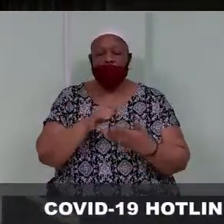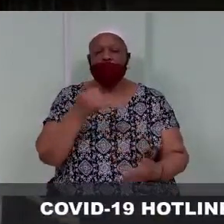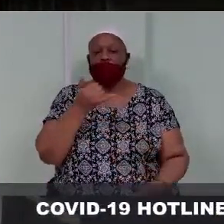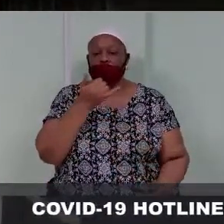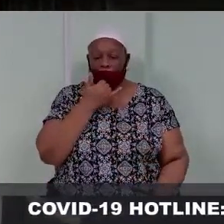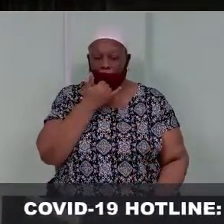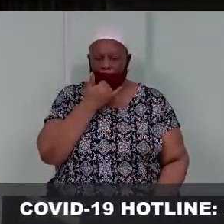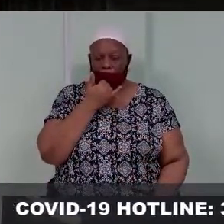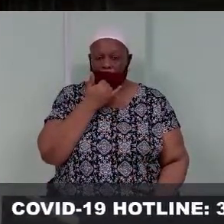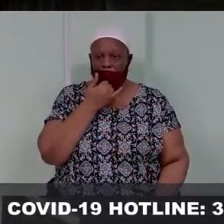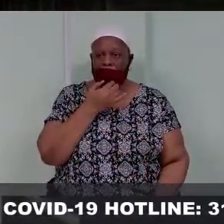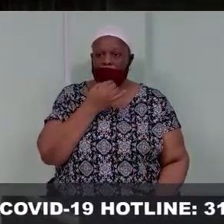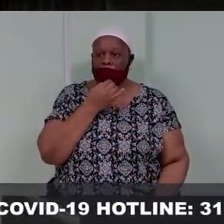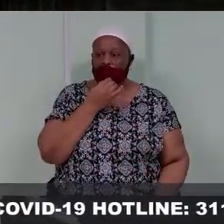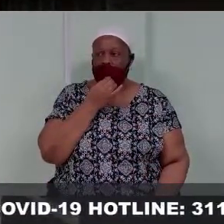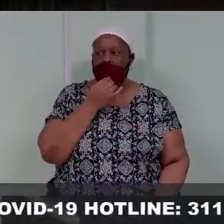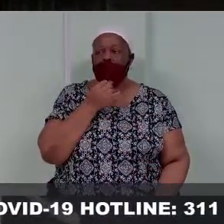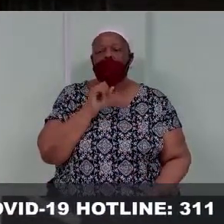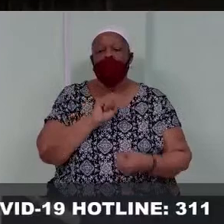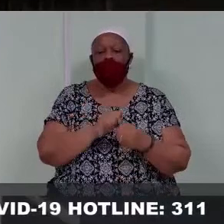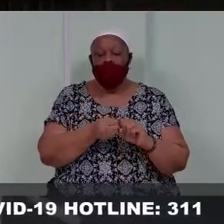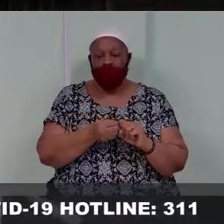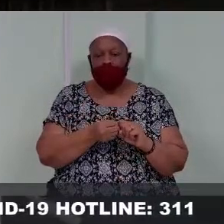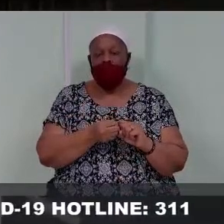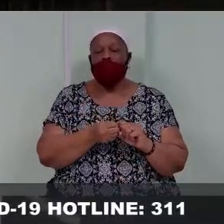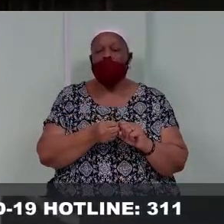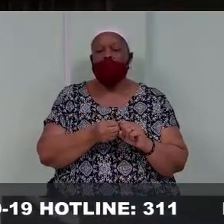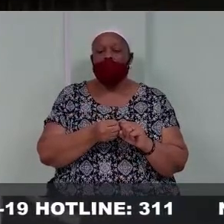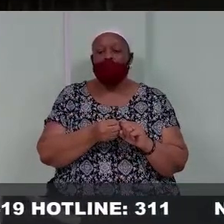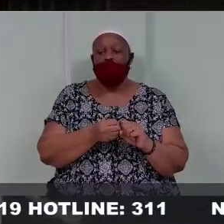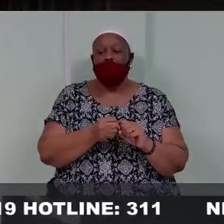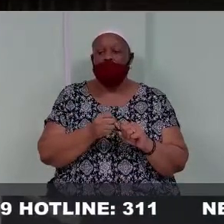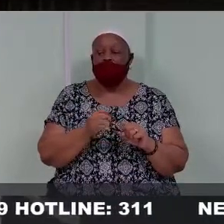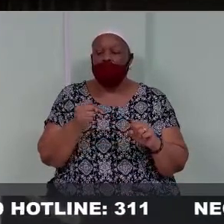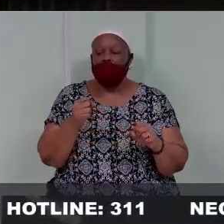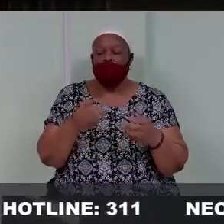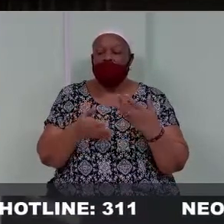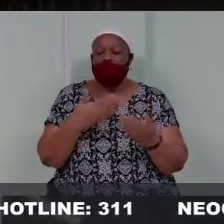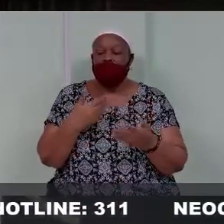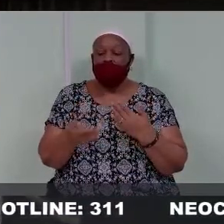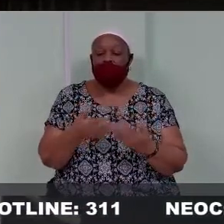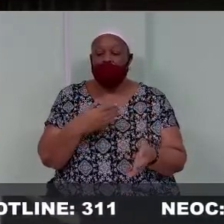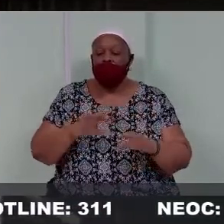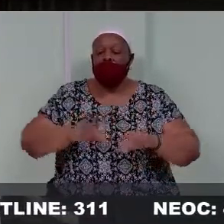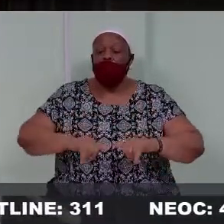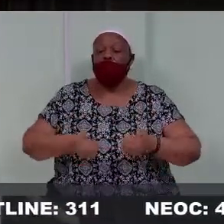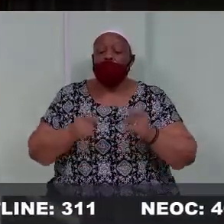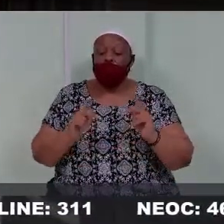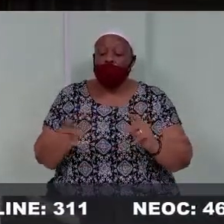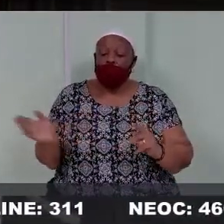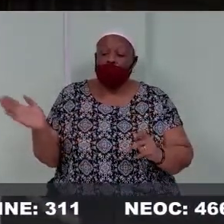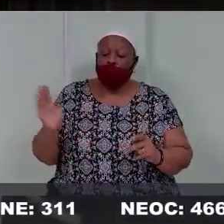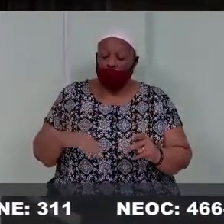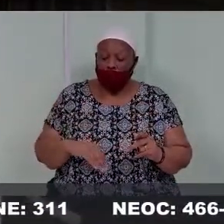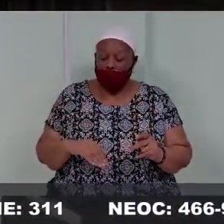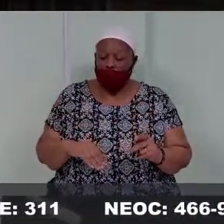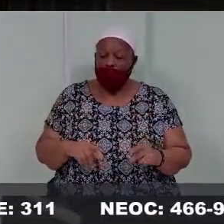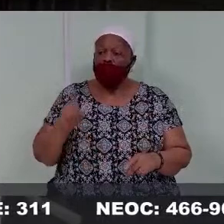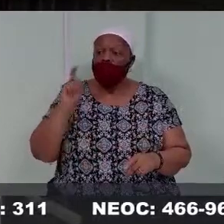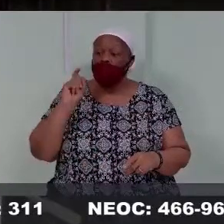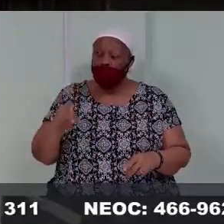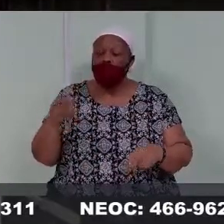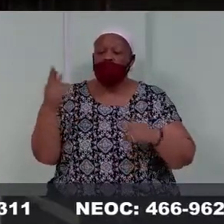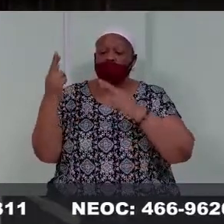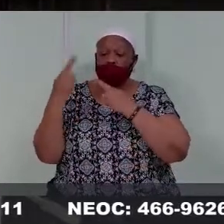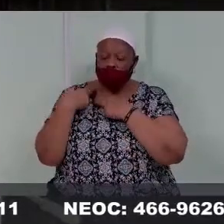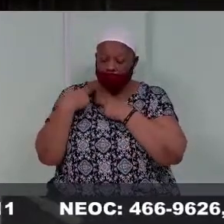and did that. That has nothing to do with us, the task force. That has to do with the responsibility